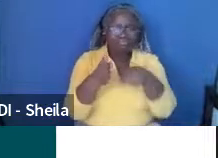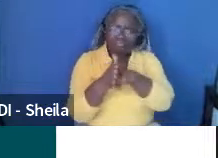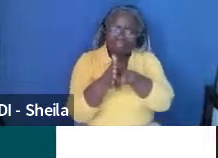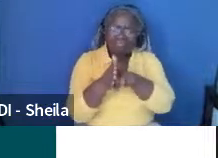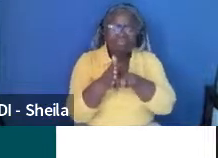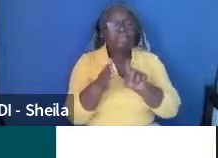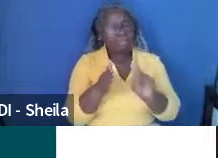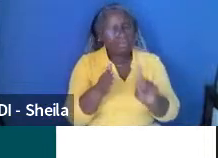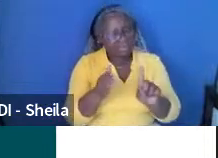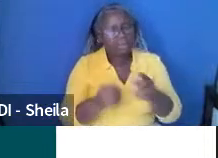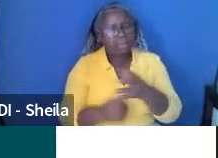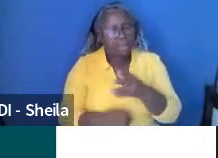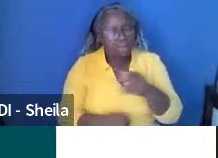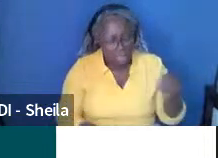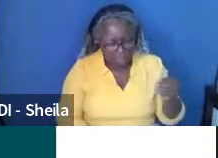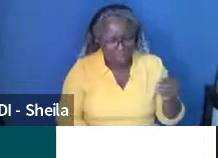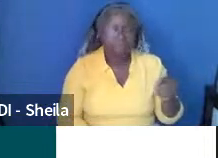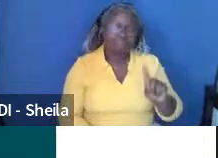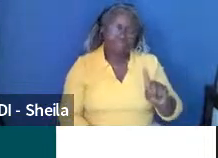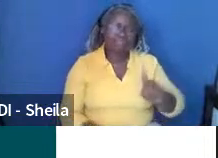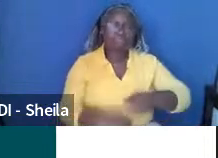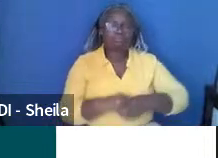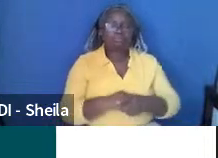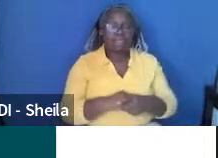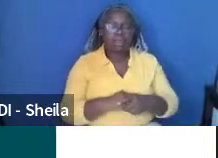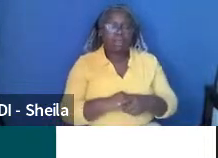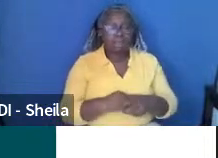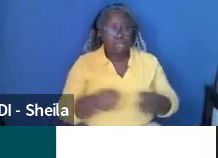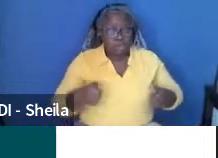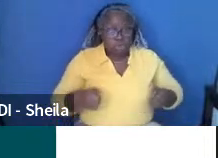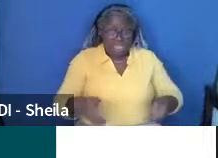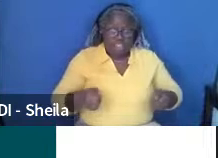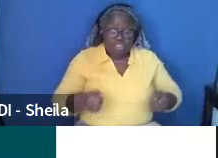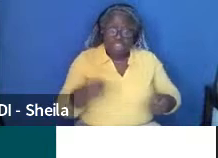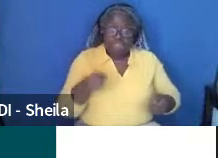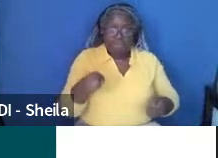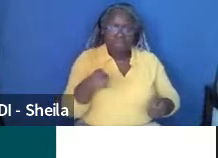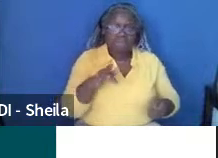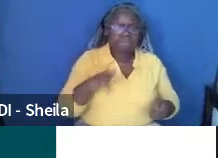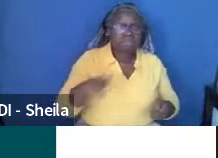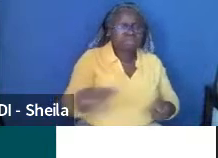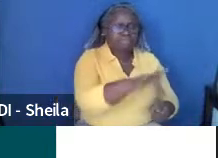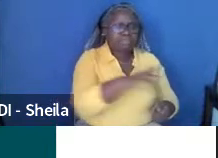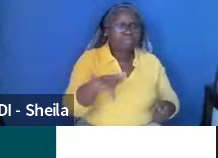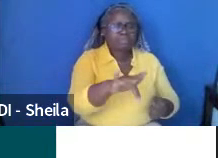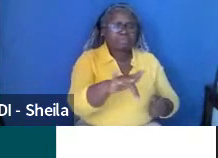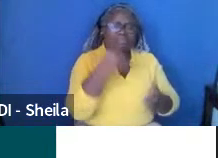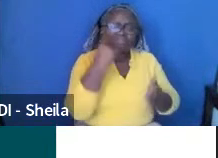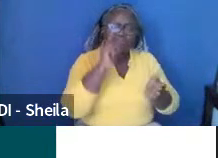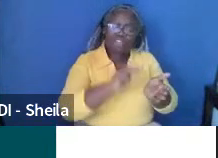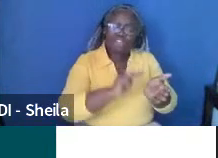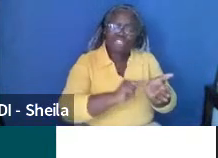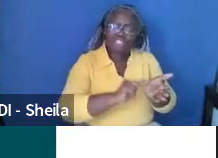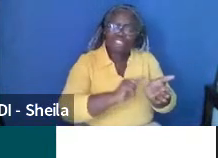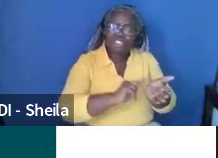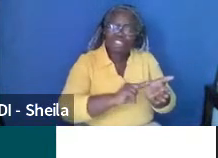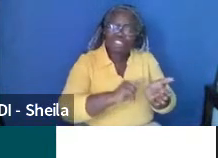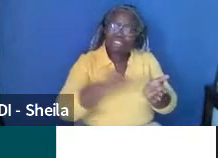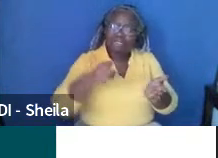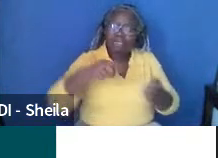operator's console. So that's the mammography room, kind of our standard design. The next